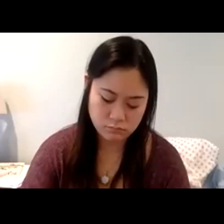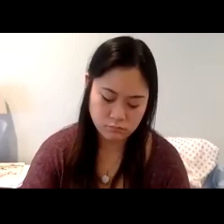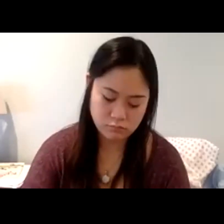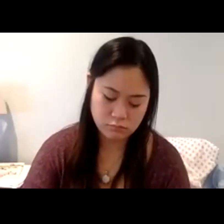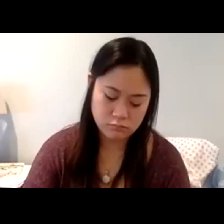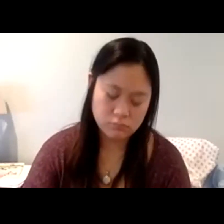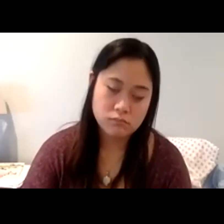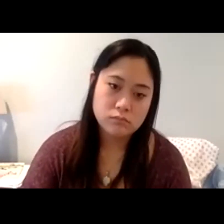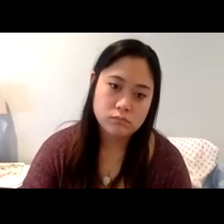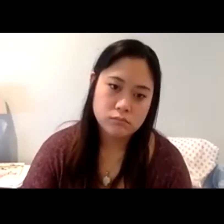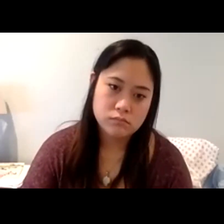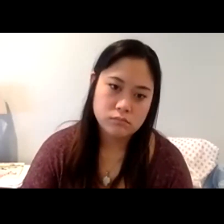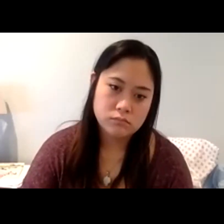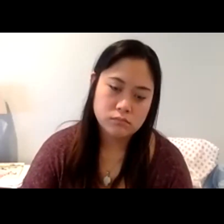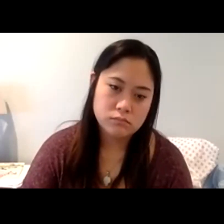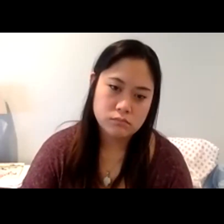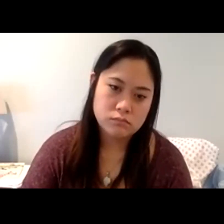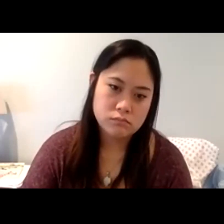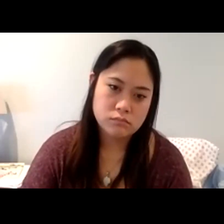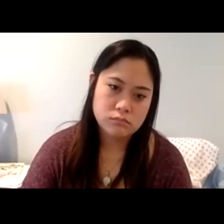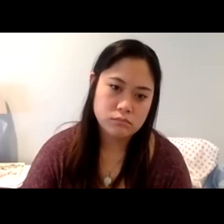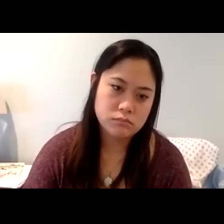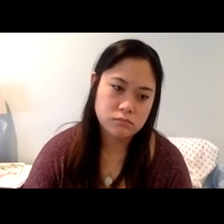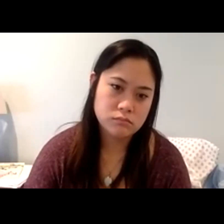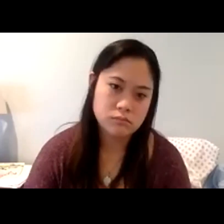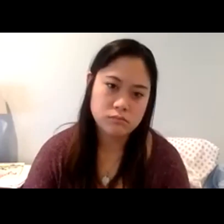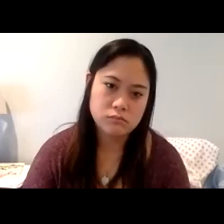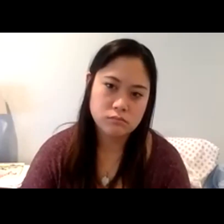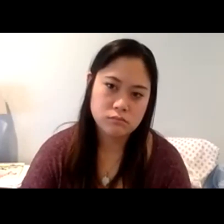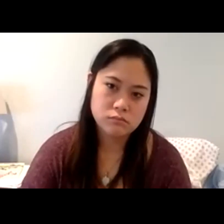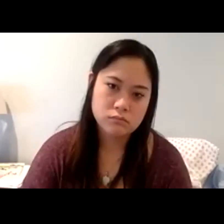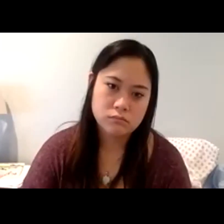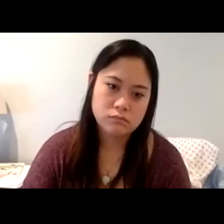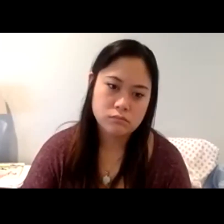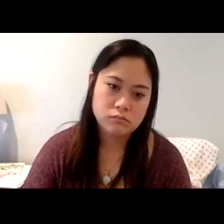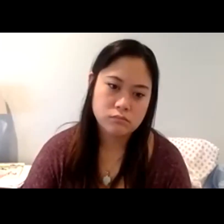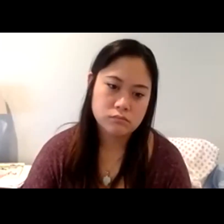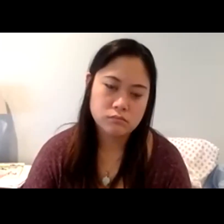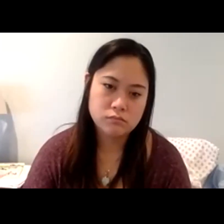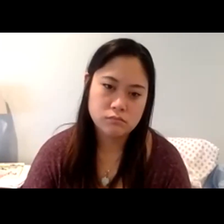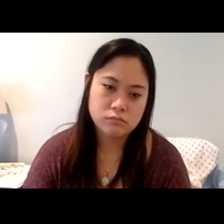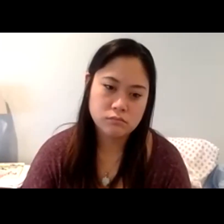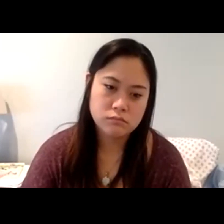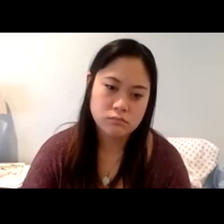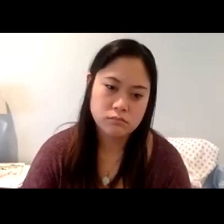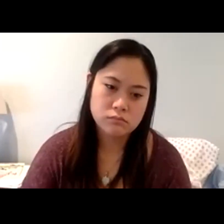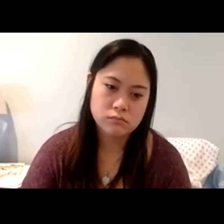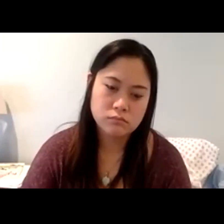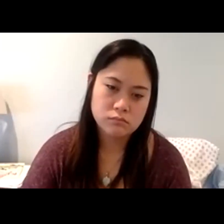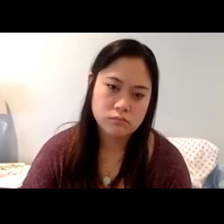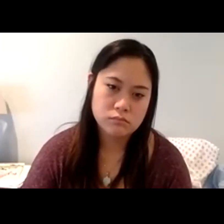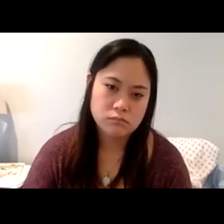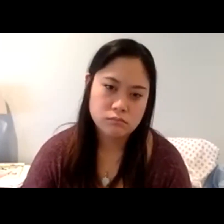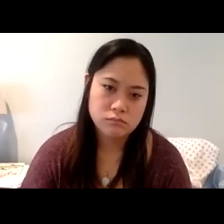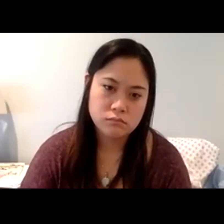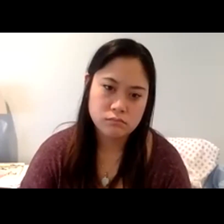just the They would be very code. specialized. And there might kind be of some like, OT stuff, but no, we don't very often get that